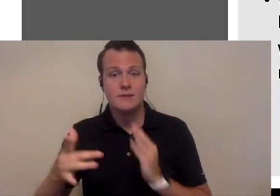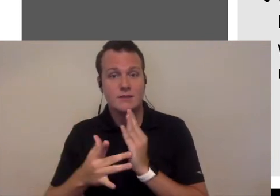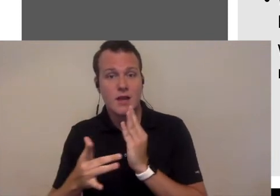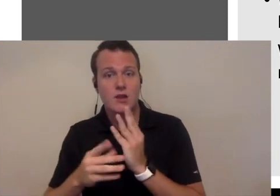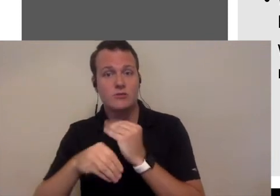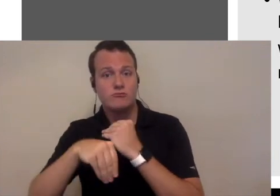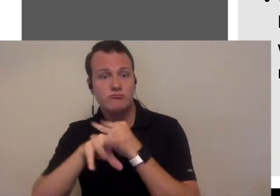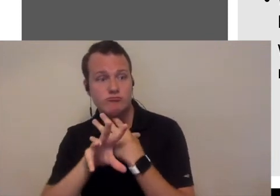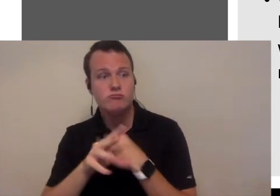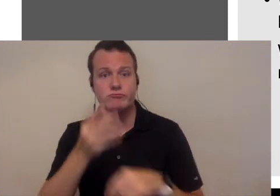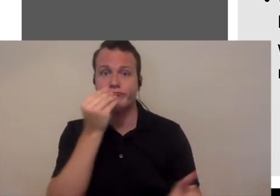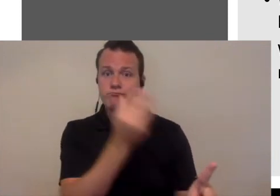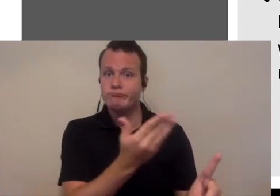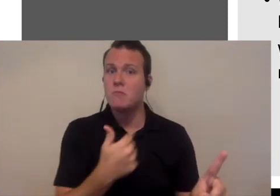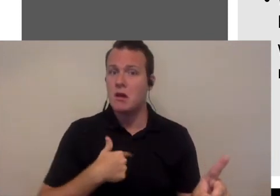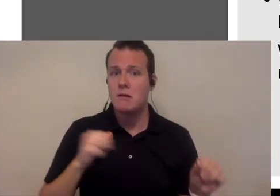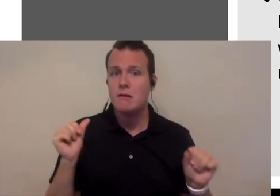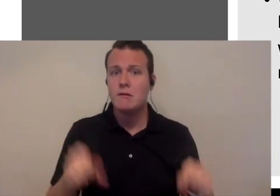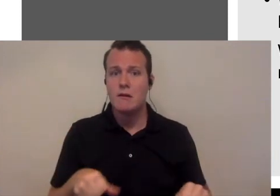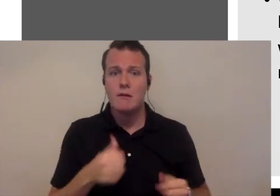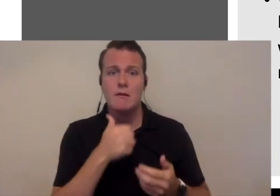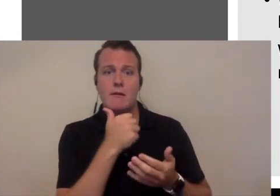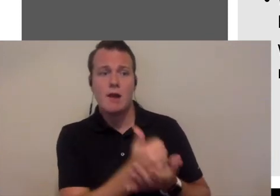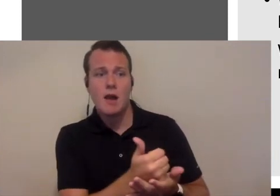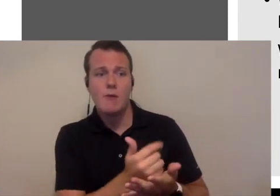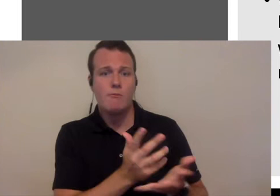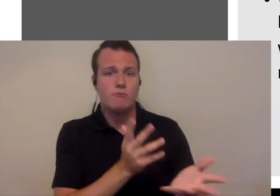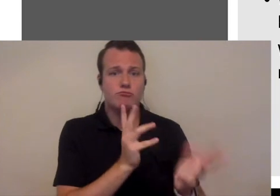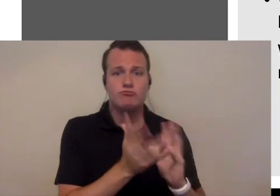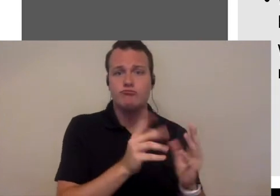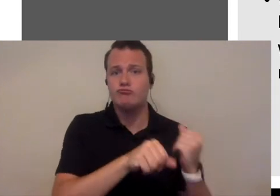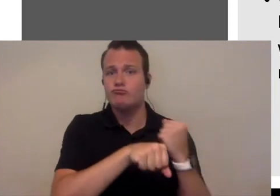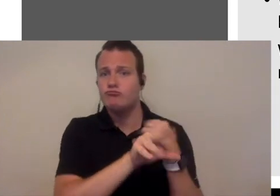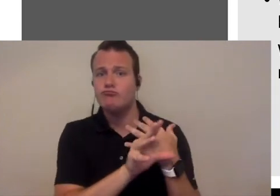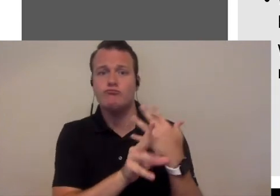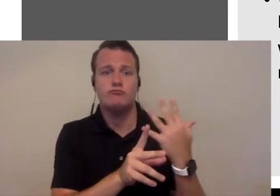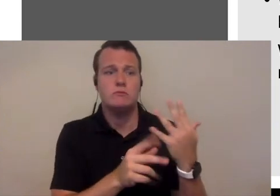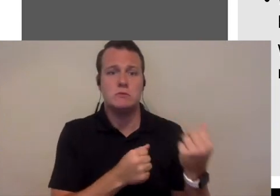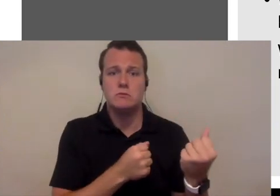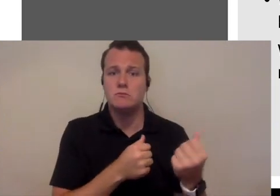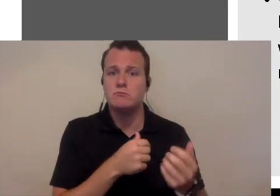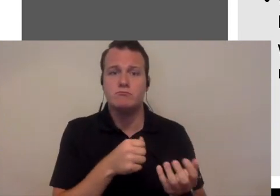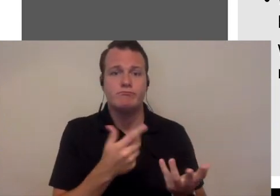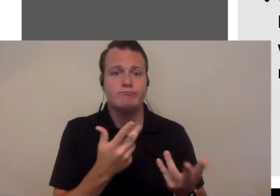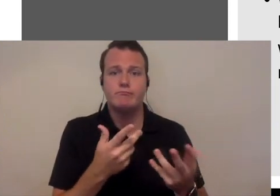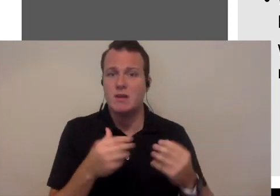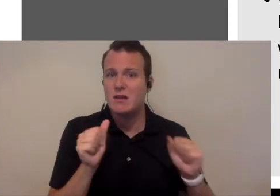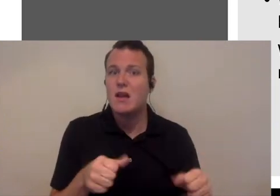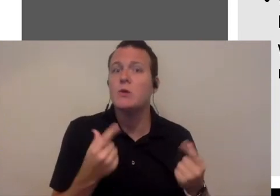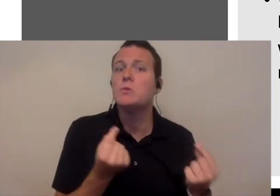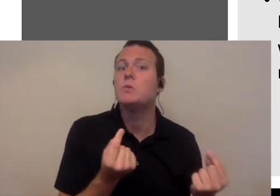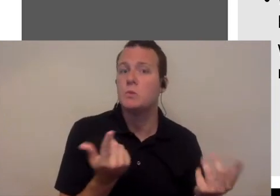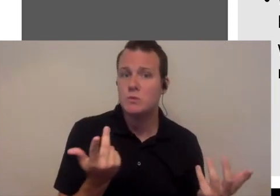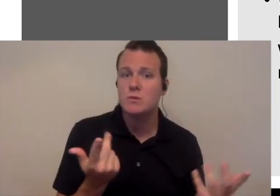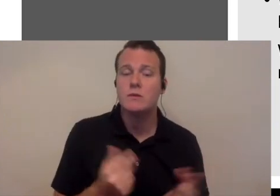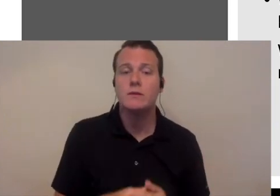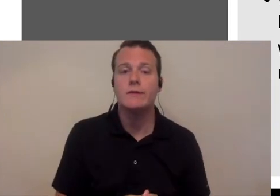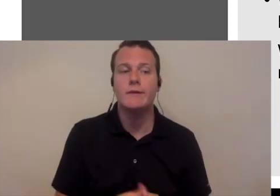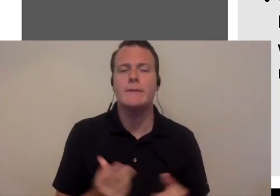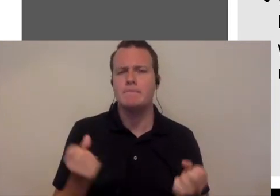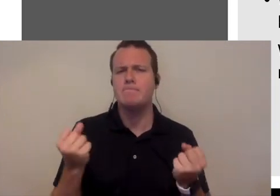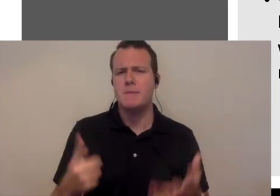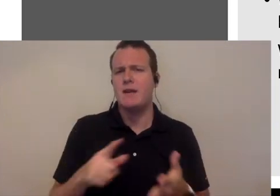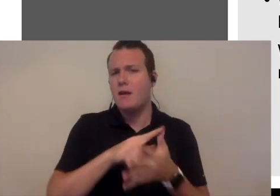I can work with that. So there's a lot of different things that you want to make sure that you portray to that